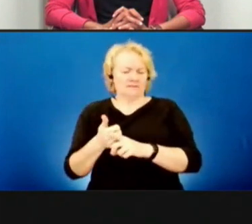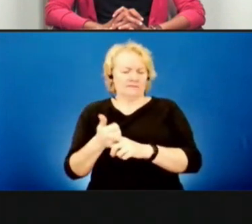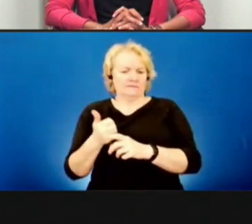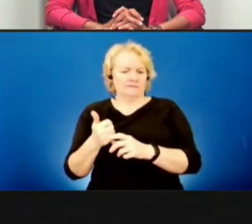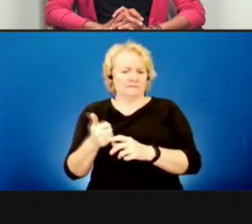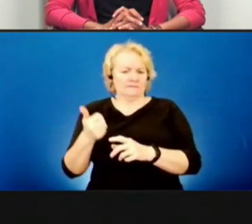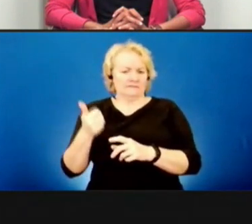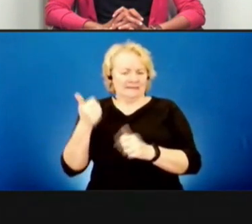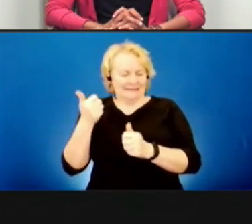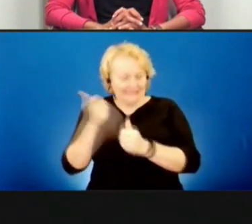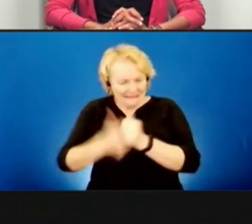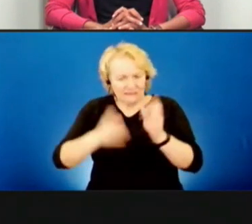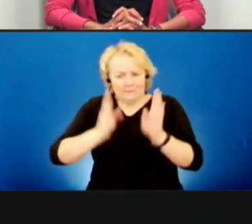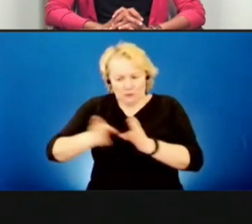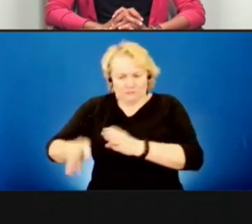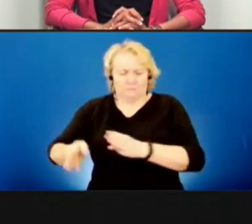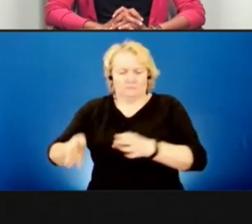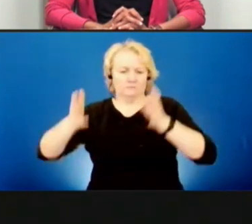basis.